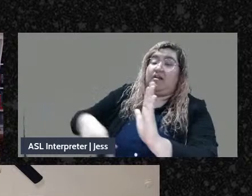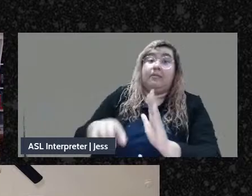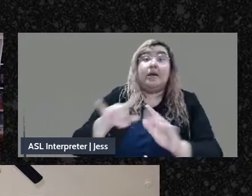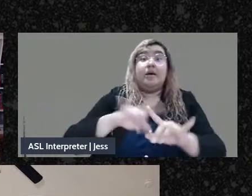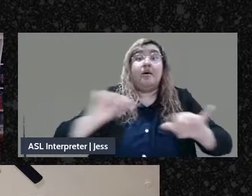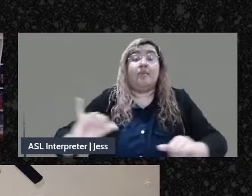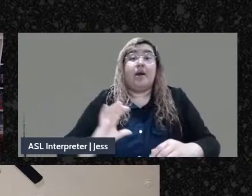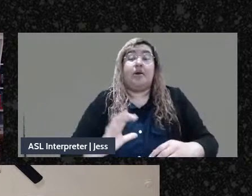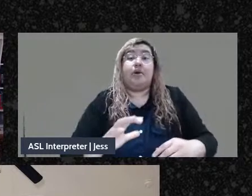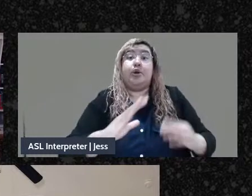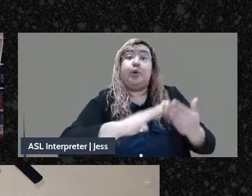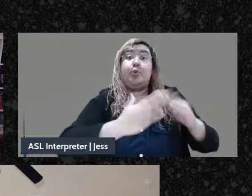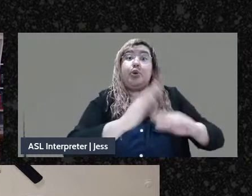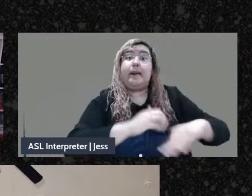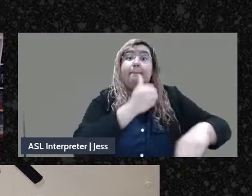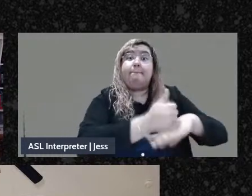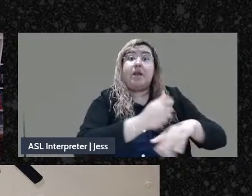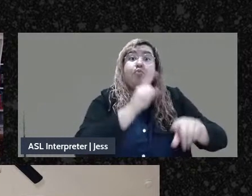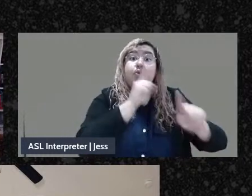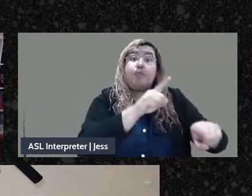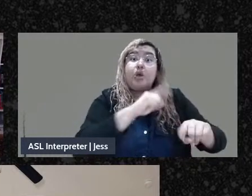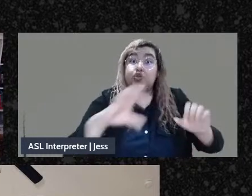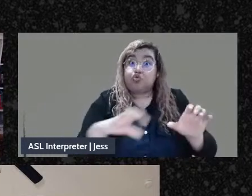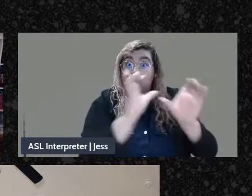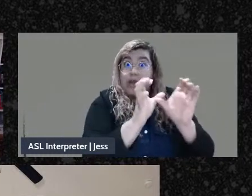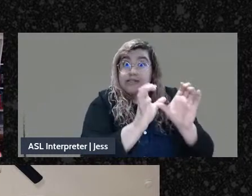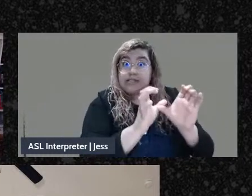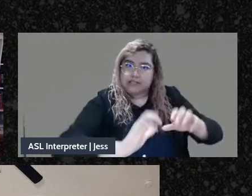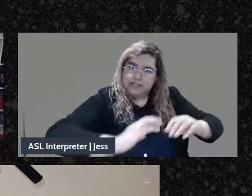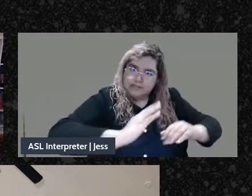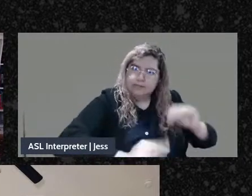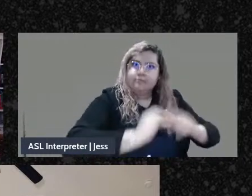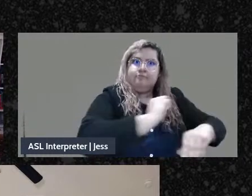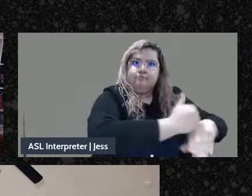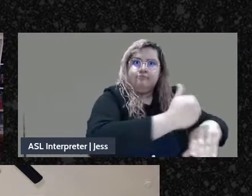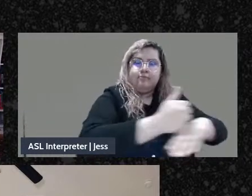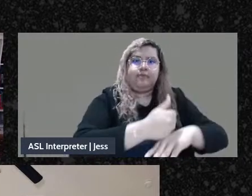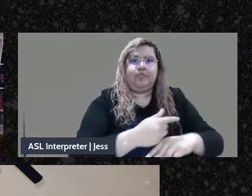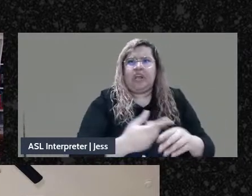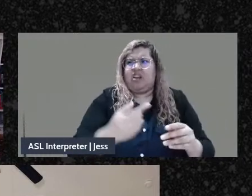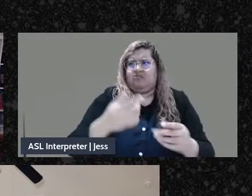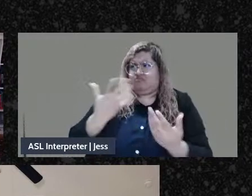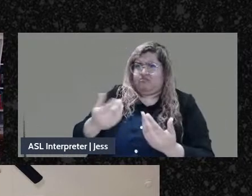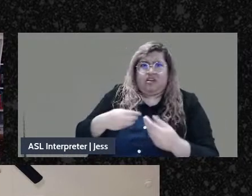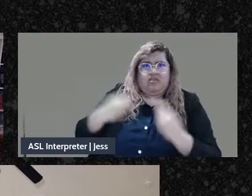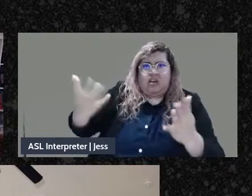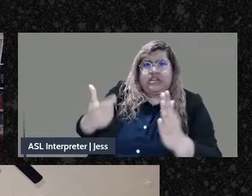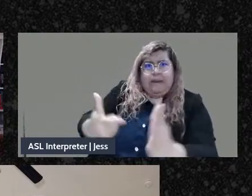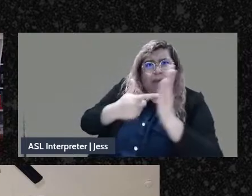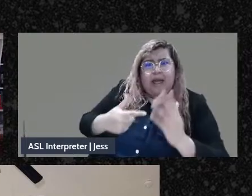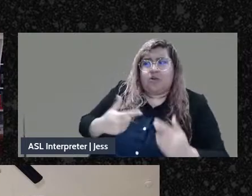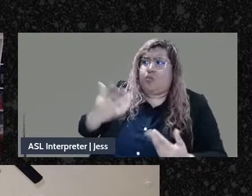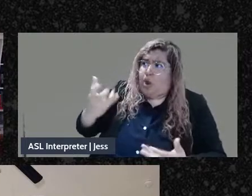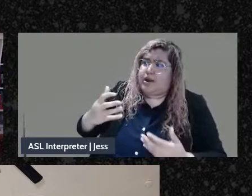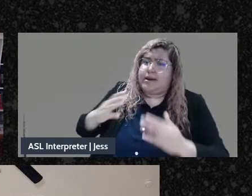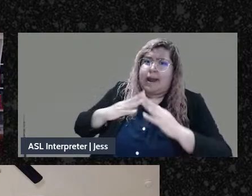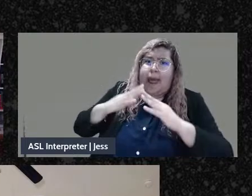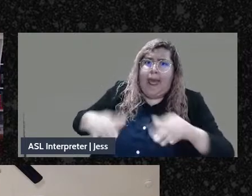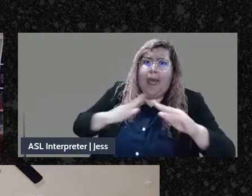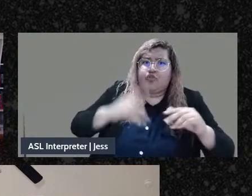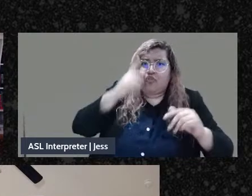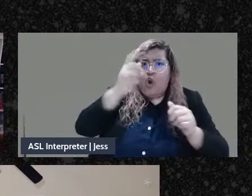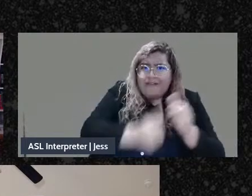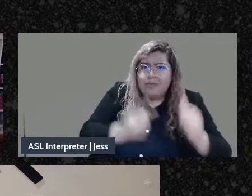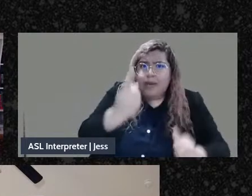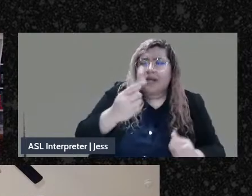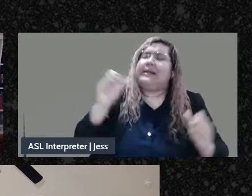community-based responses to crisis, and also making bold demands to like house everybody, right? Like, yes, people are going to cause harm and going to hurt